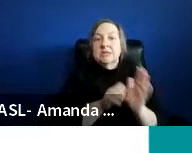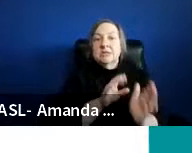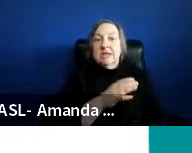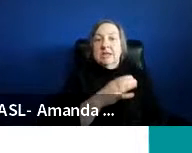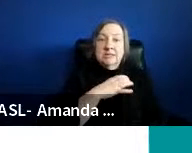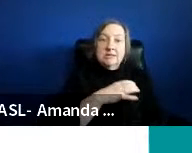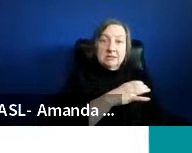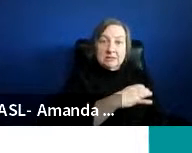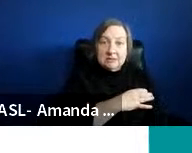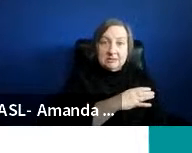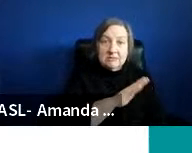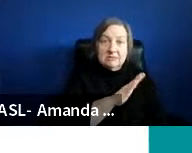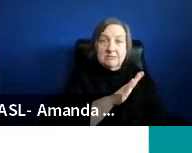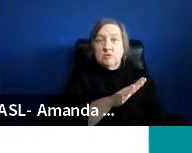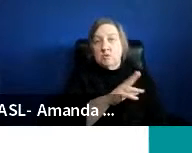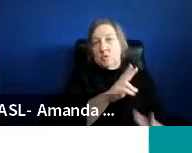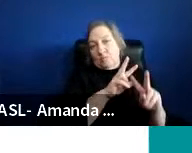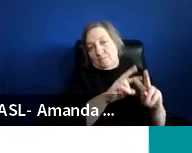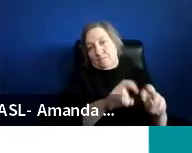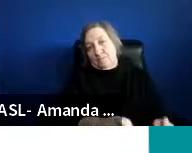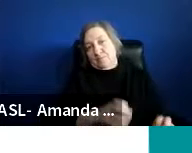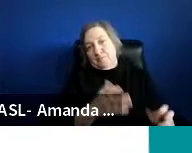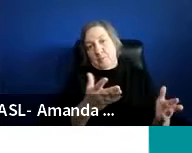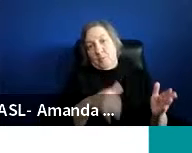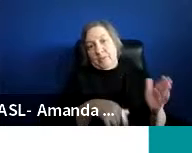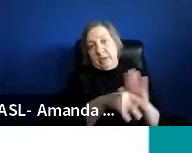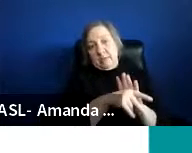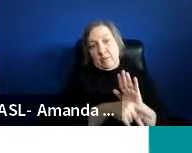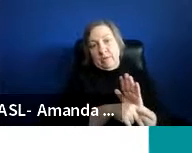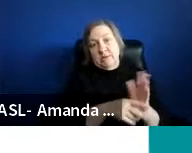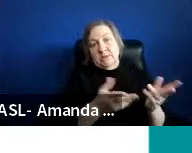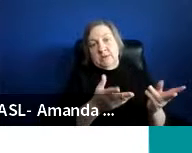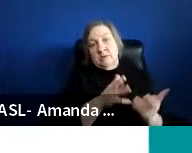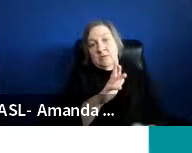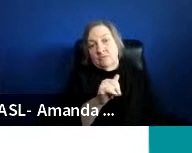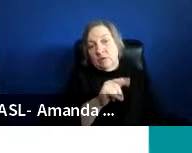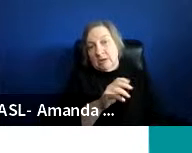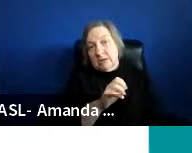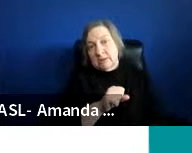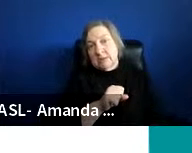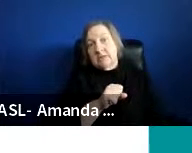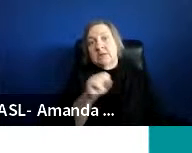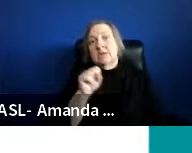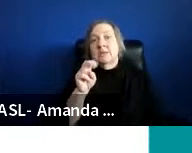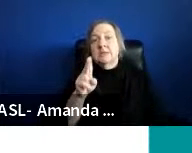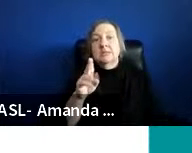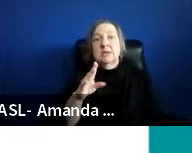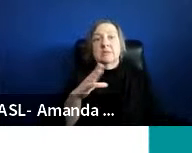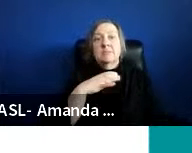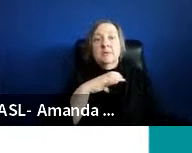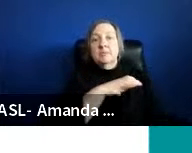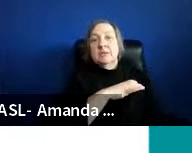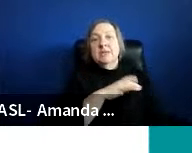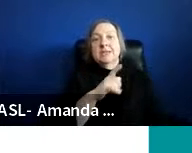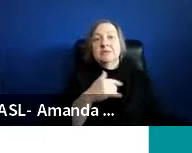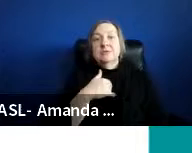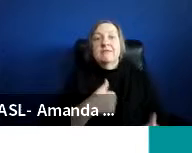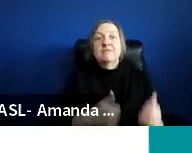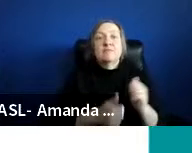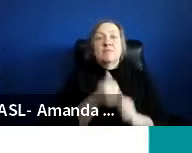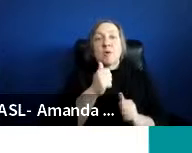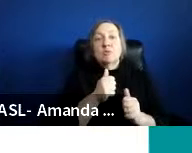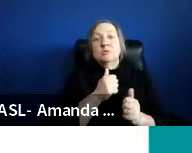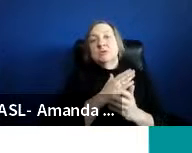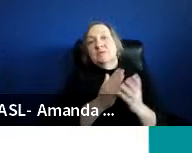you know, look at what those policies and those rates are, the subcommittee needs to have a majority of those four subcommittee